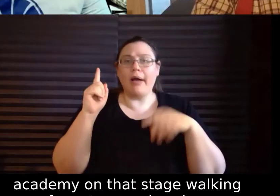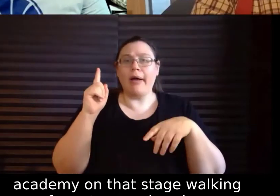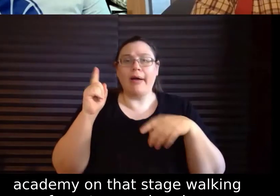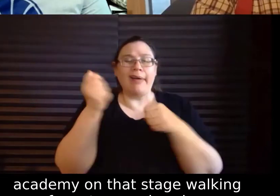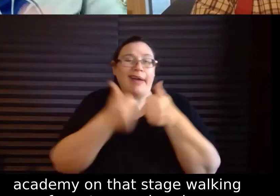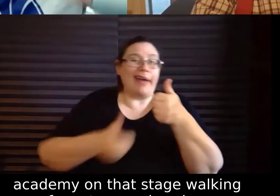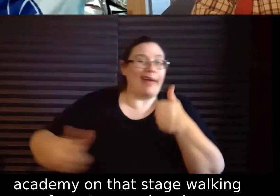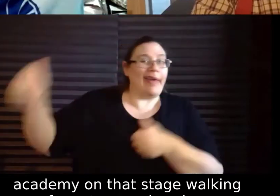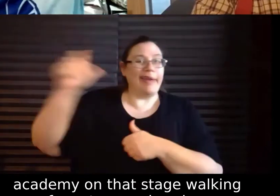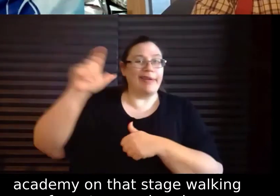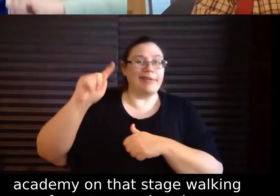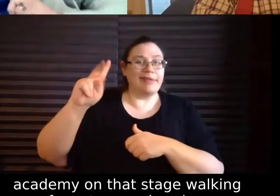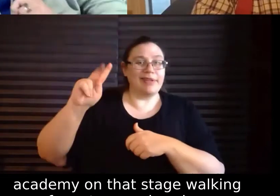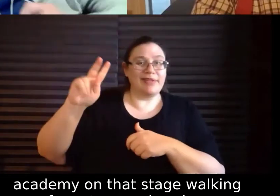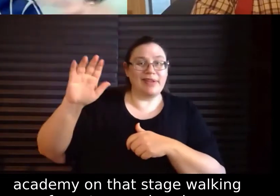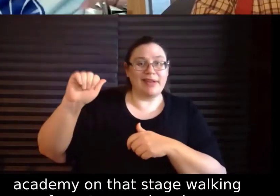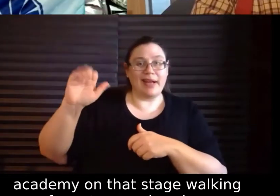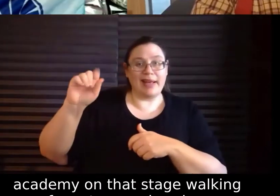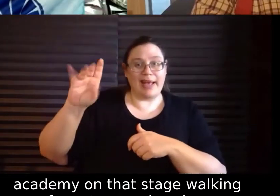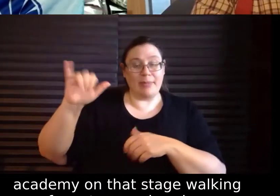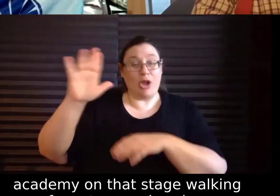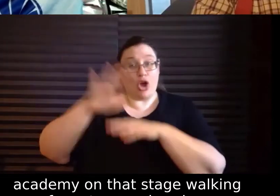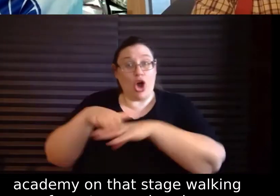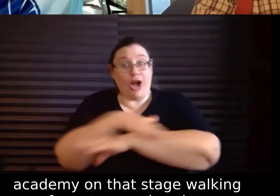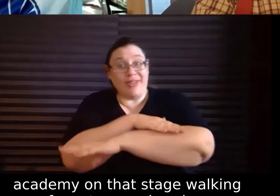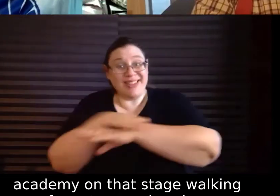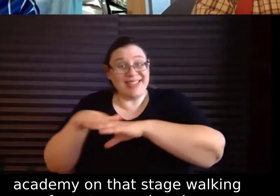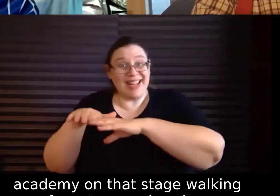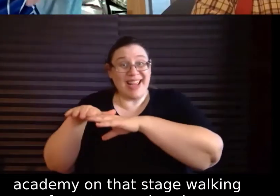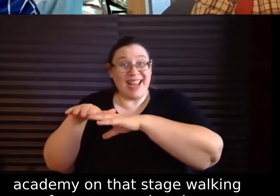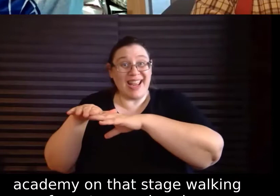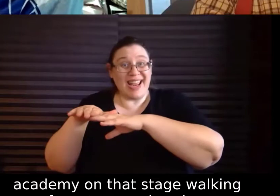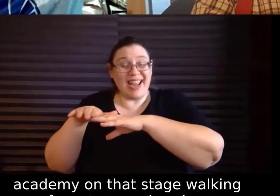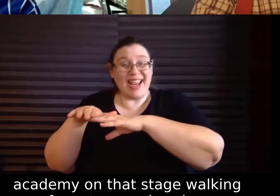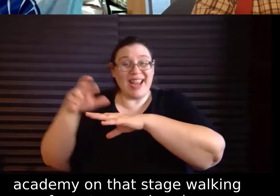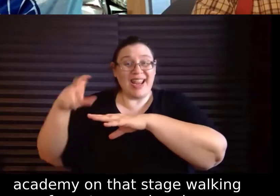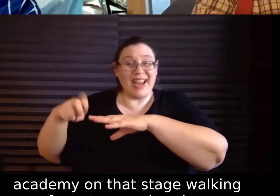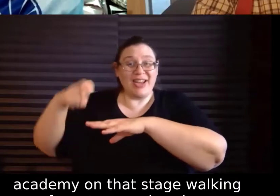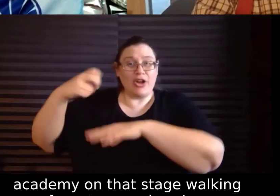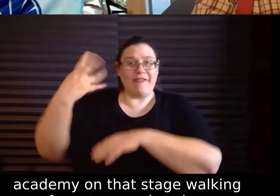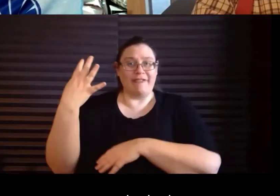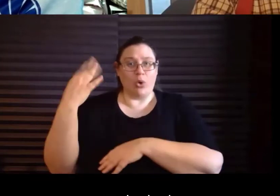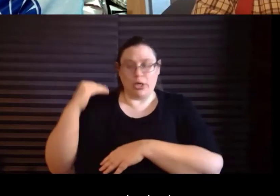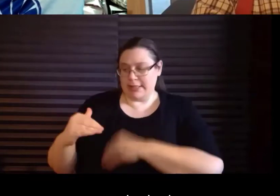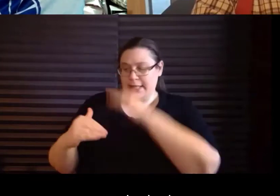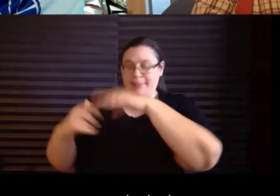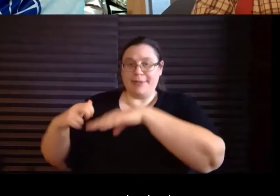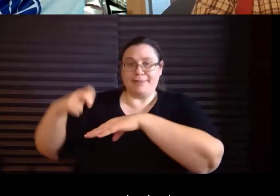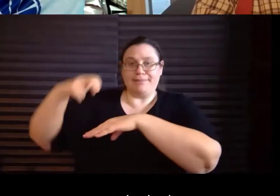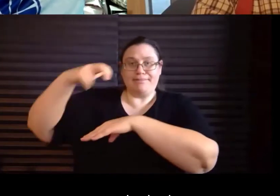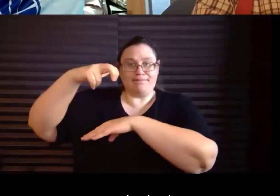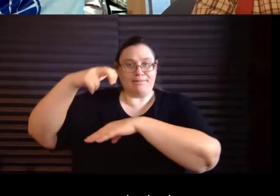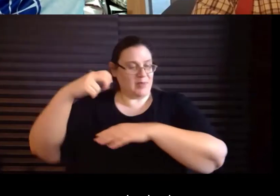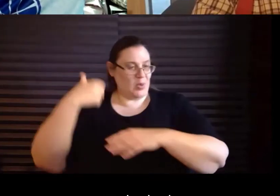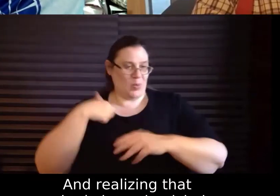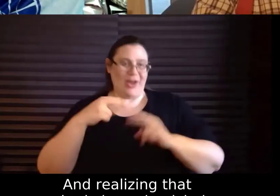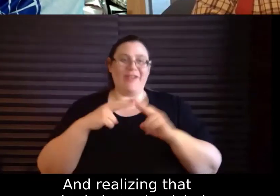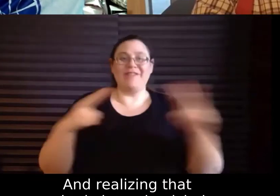Television Academy on that stage, walking up 4 steps and saying, we are very